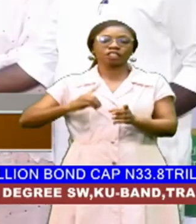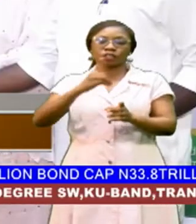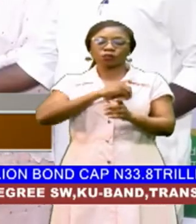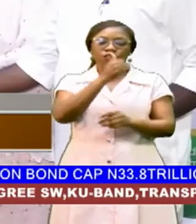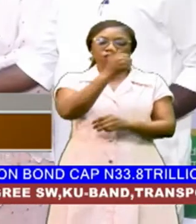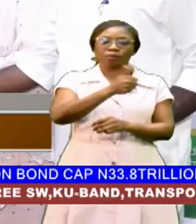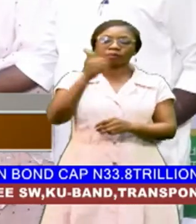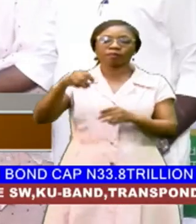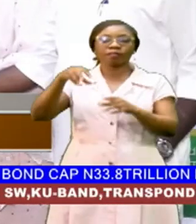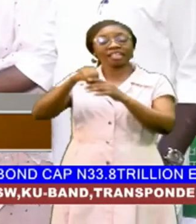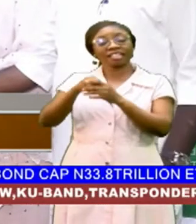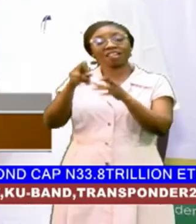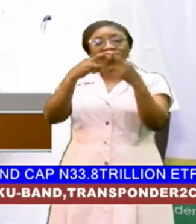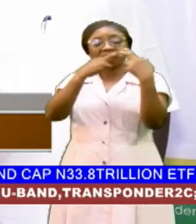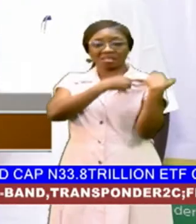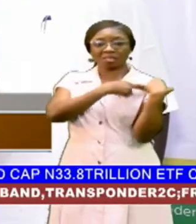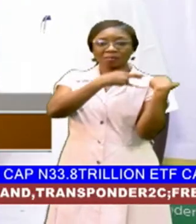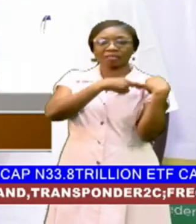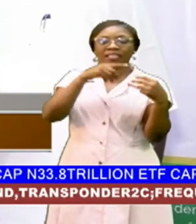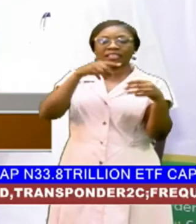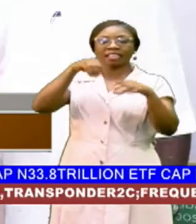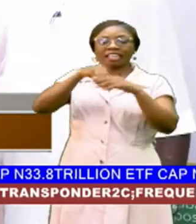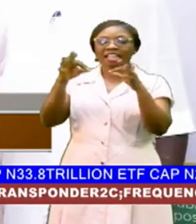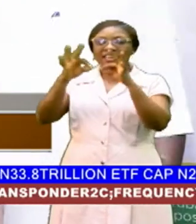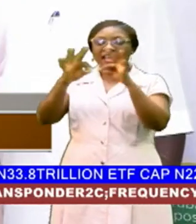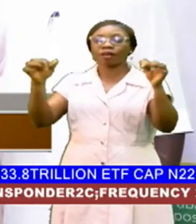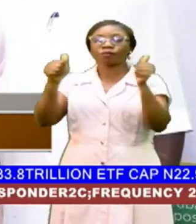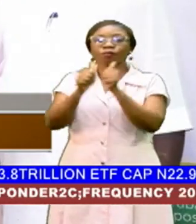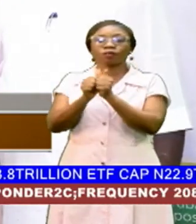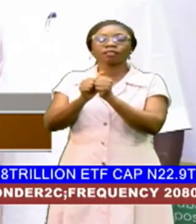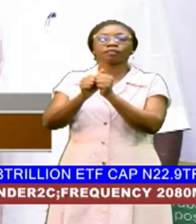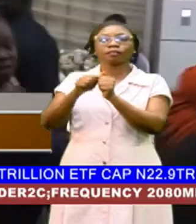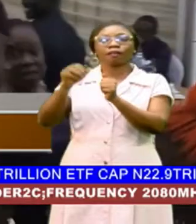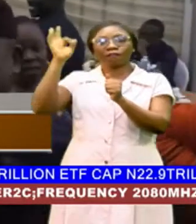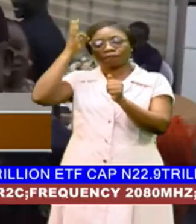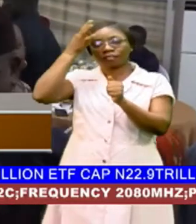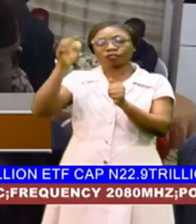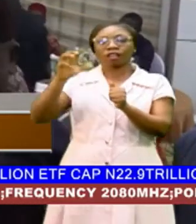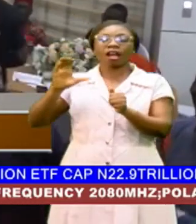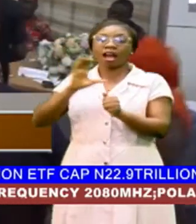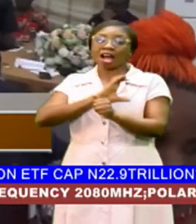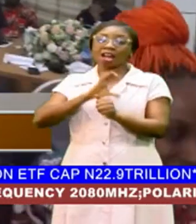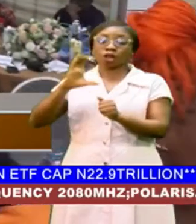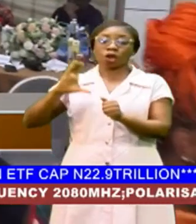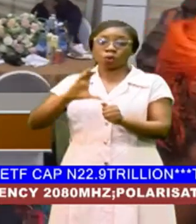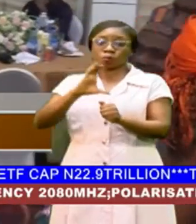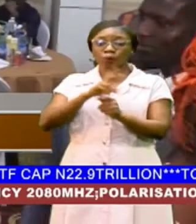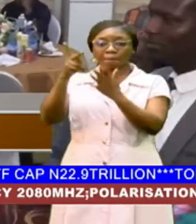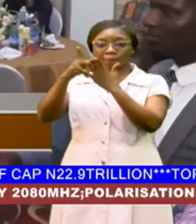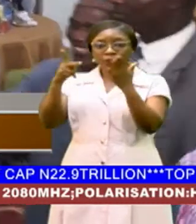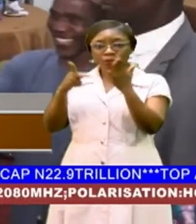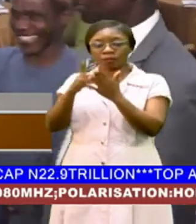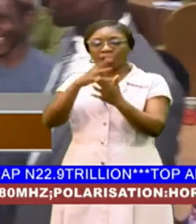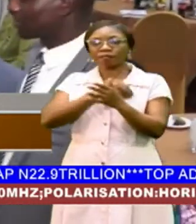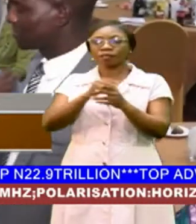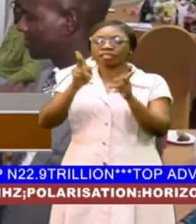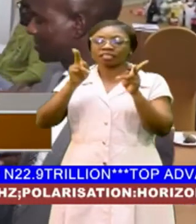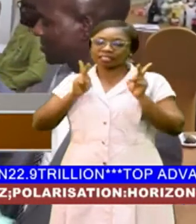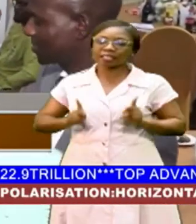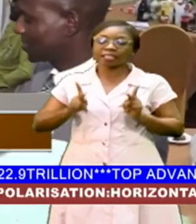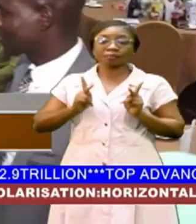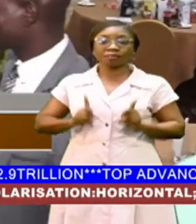their responsibilities in line with the Federal Character Commission's principles and for their selfless services